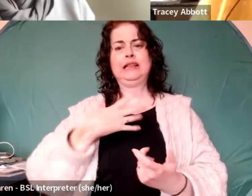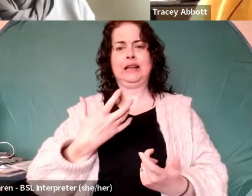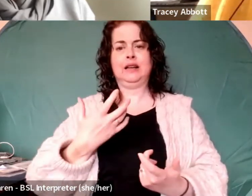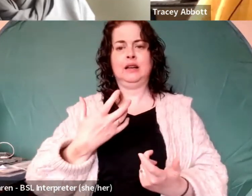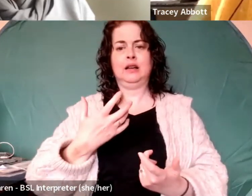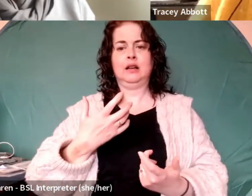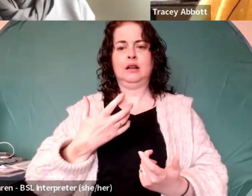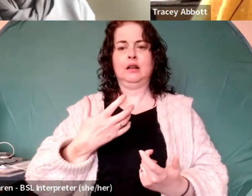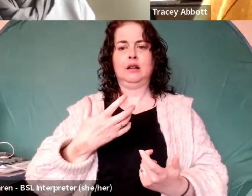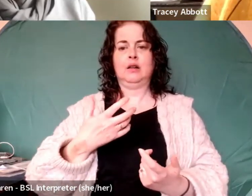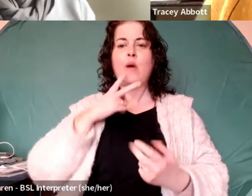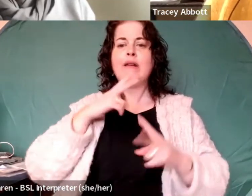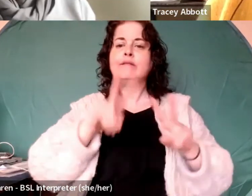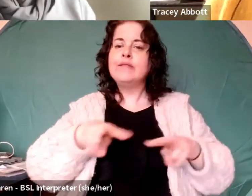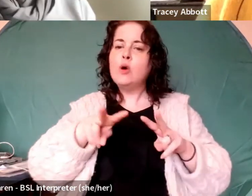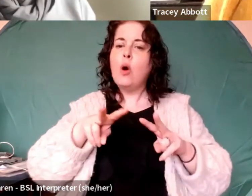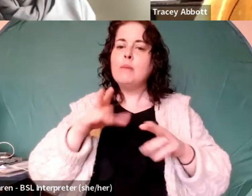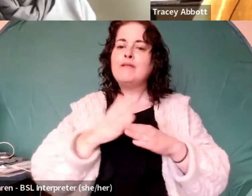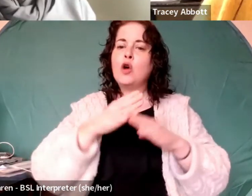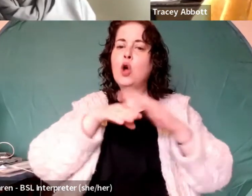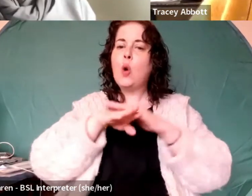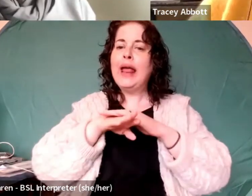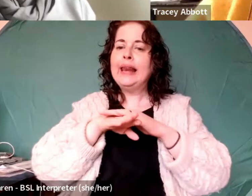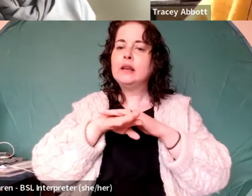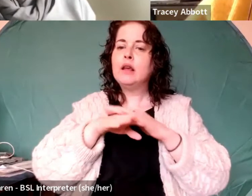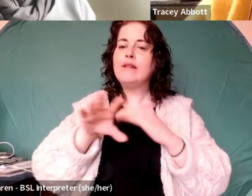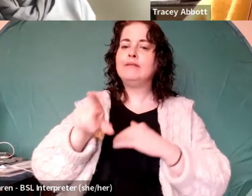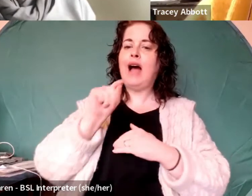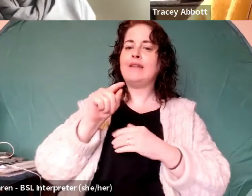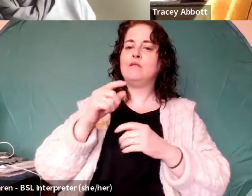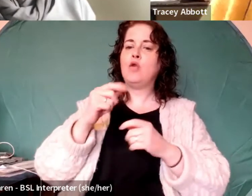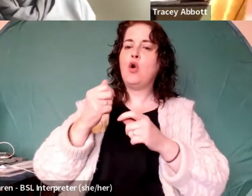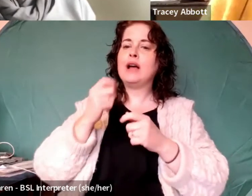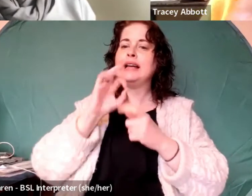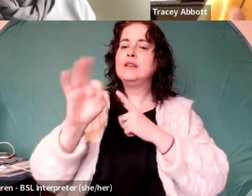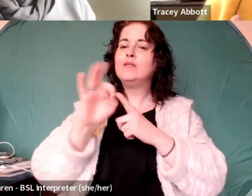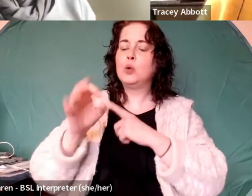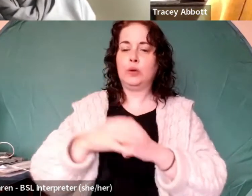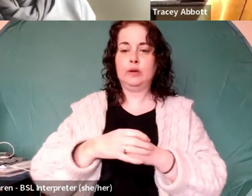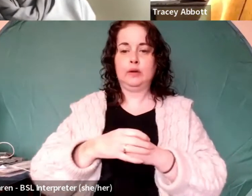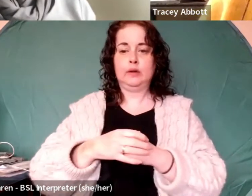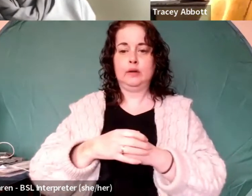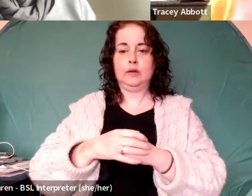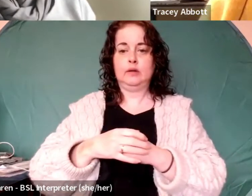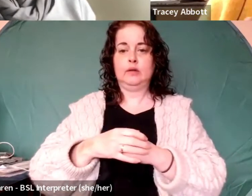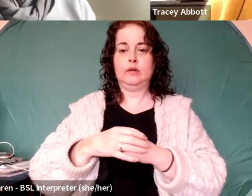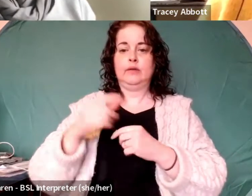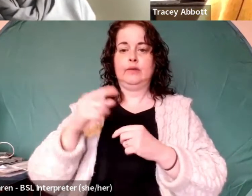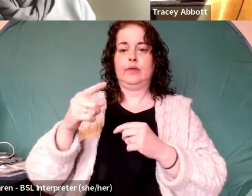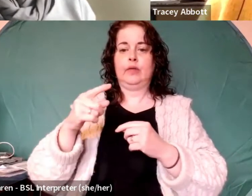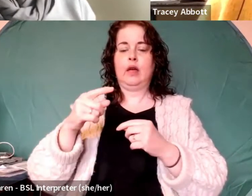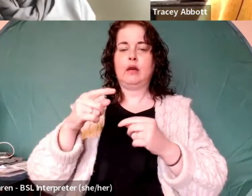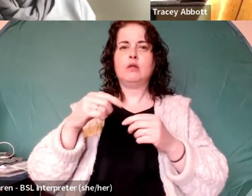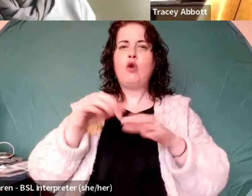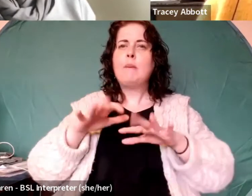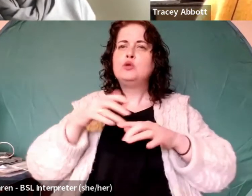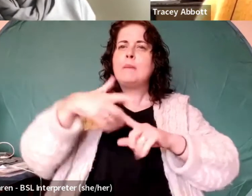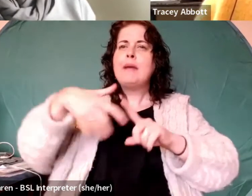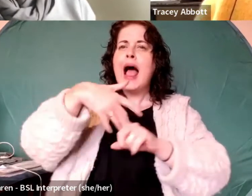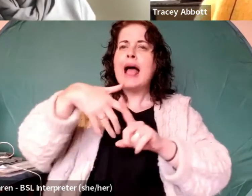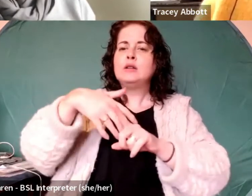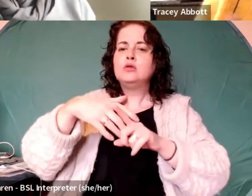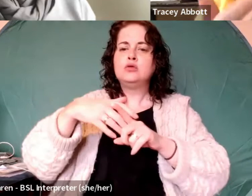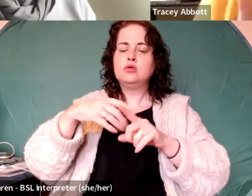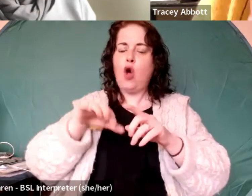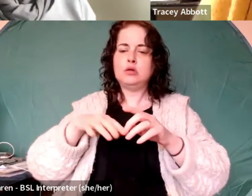know, where you get to do the video before you go in, for even get invited in for an interview. I mean, the algorithms behind that, if they're not put in